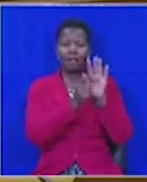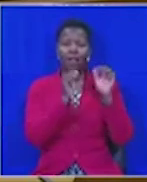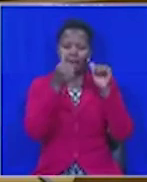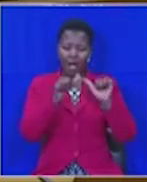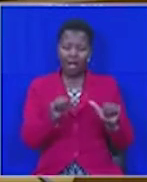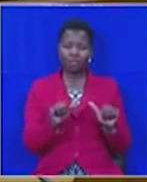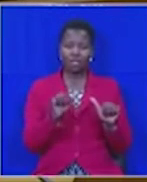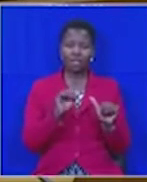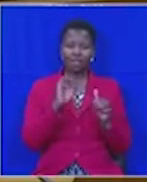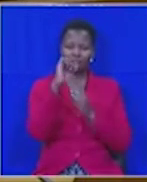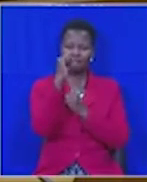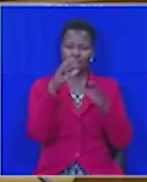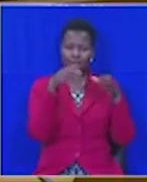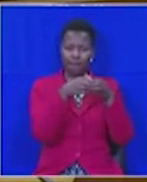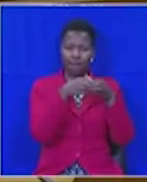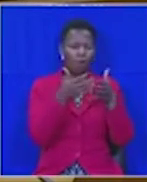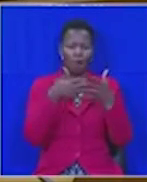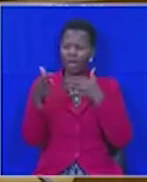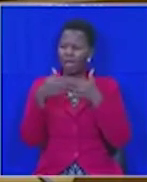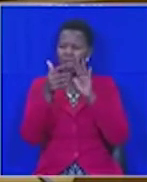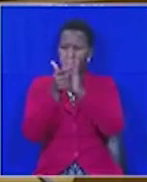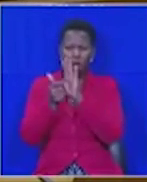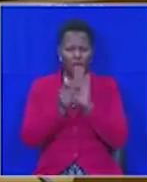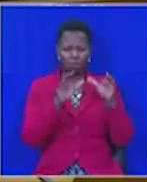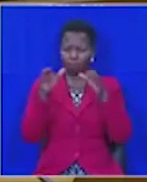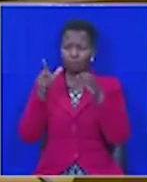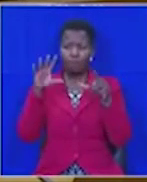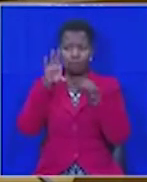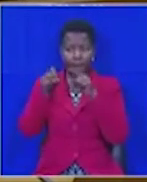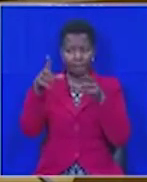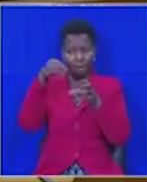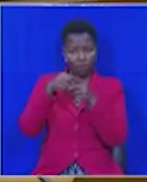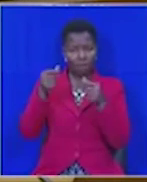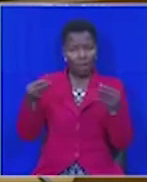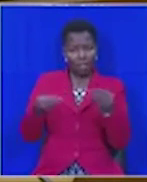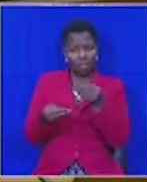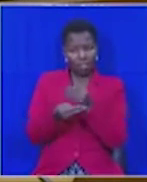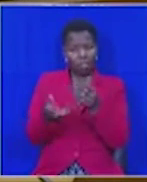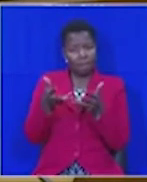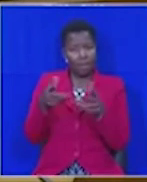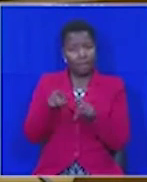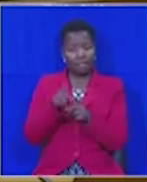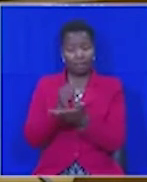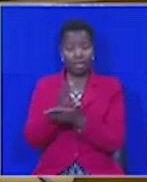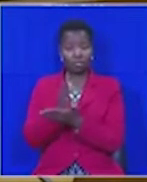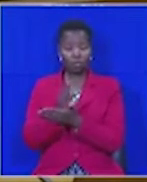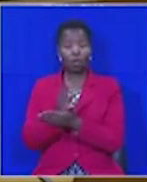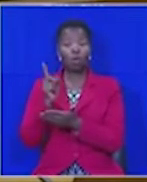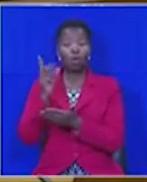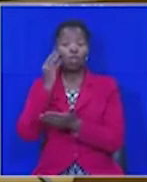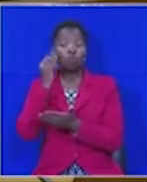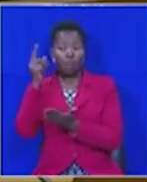firms that are potential conduit of illicit financial flows, and to ensure that records are kept